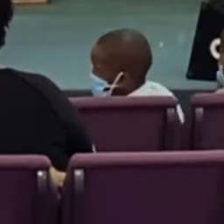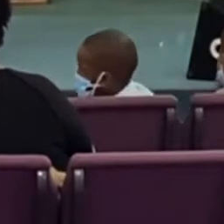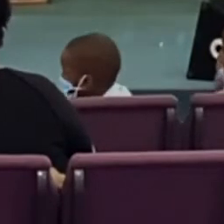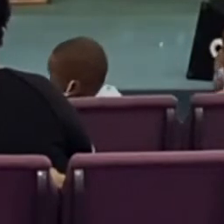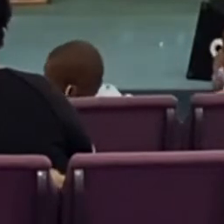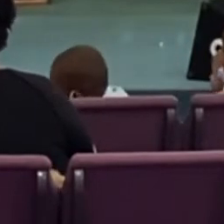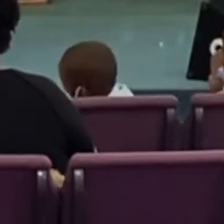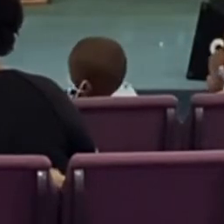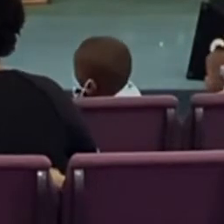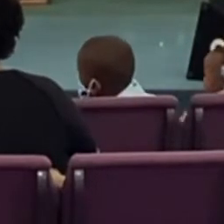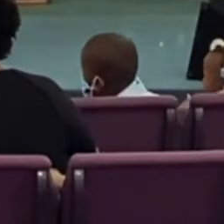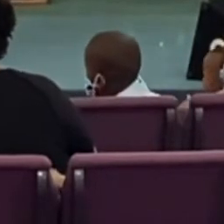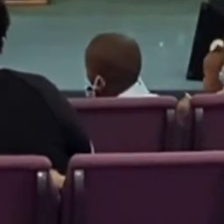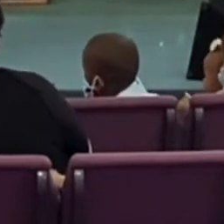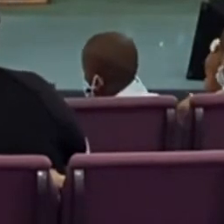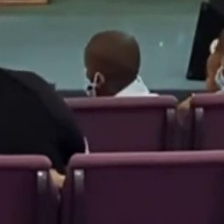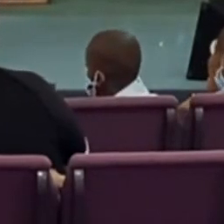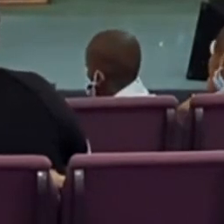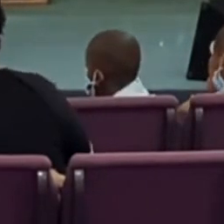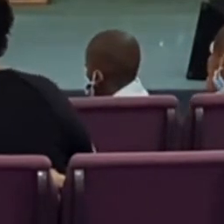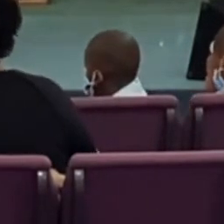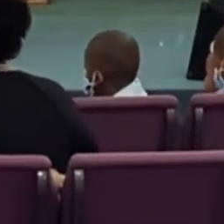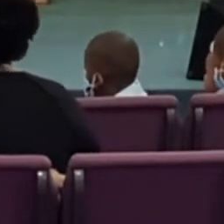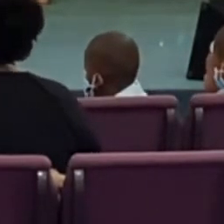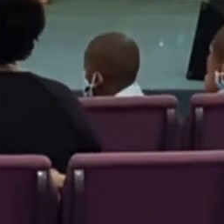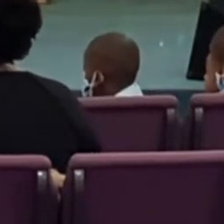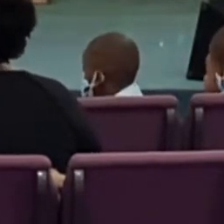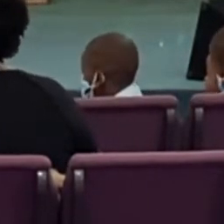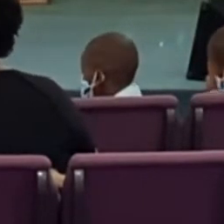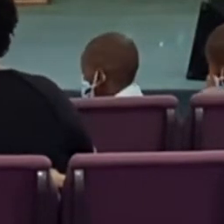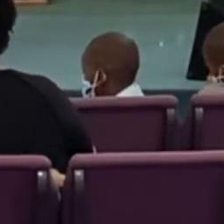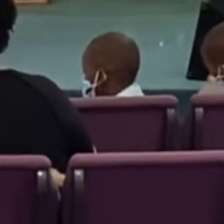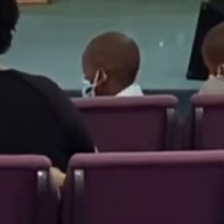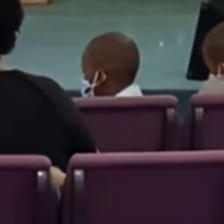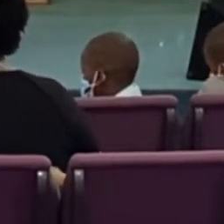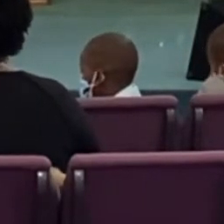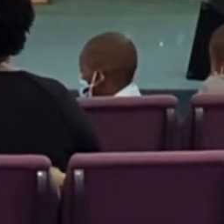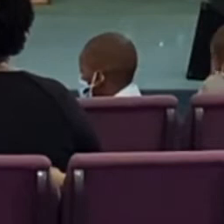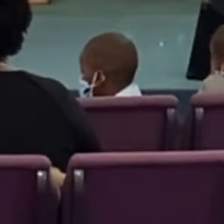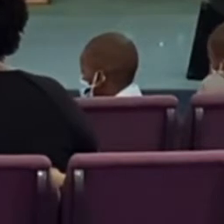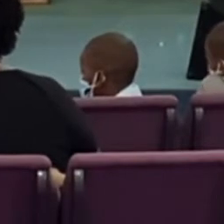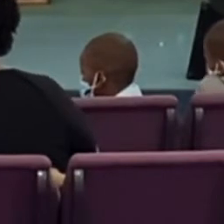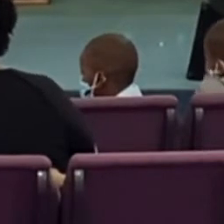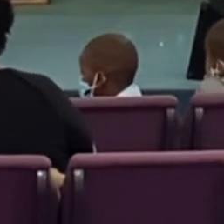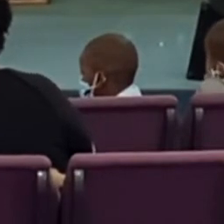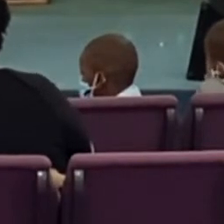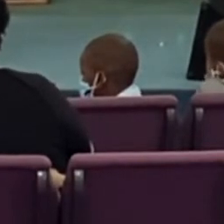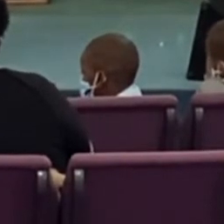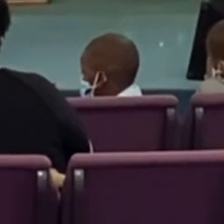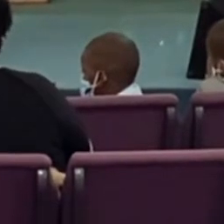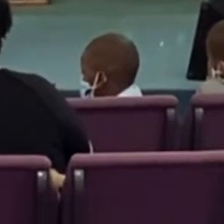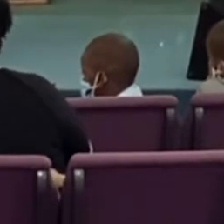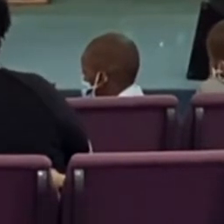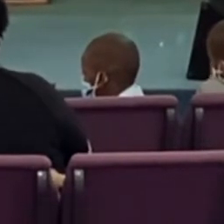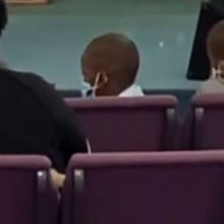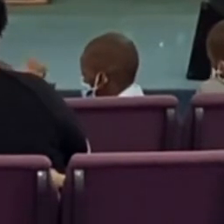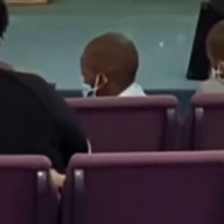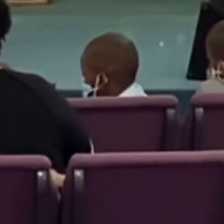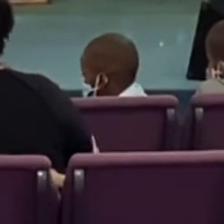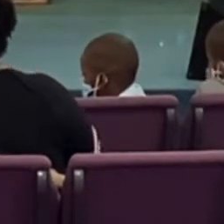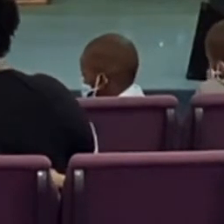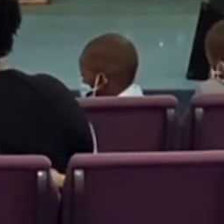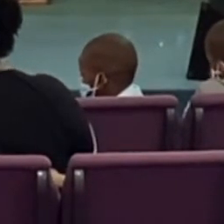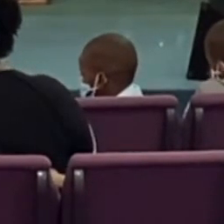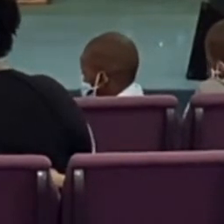What do you want from the Lord? It's here because God is looking down with a smile on his face to you, saying, grace,